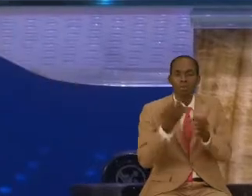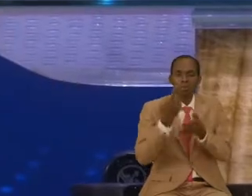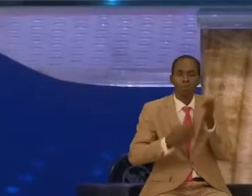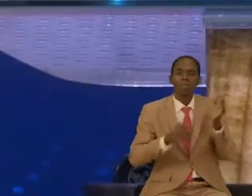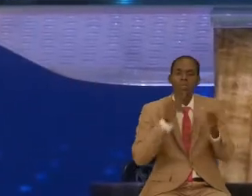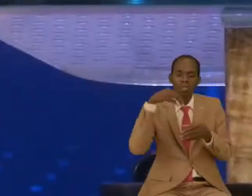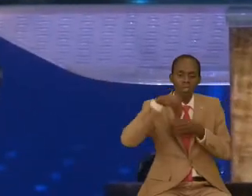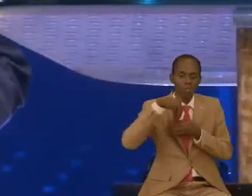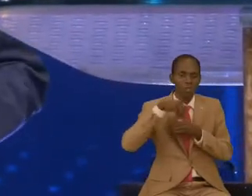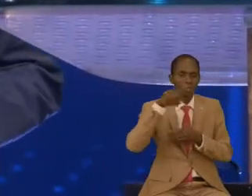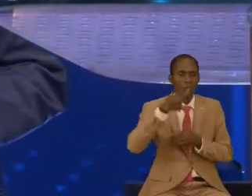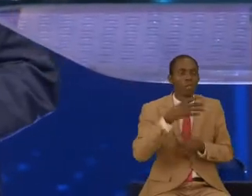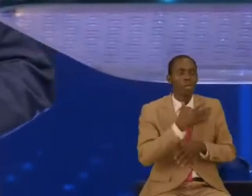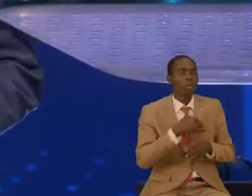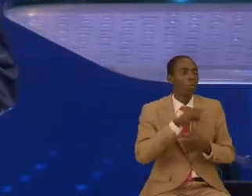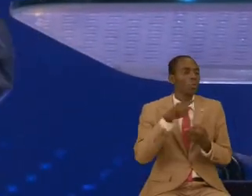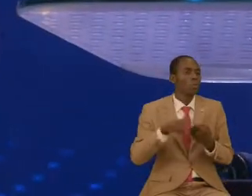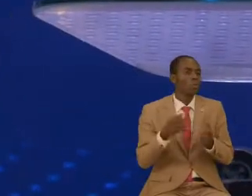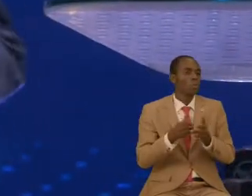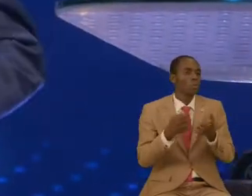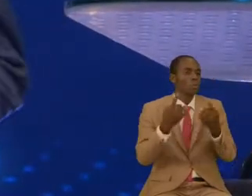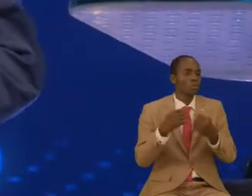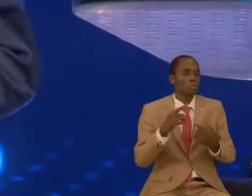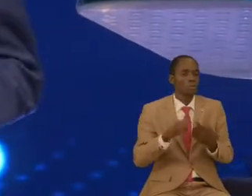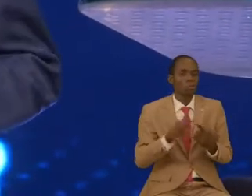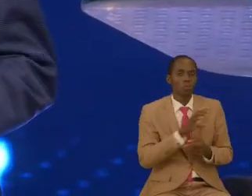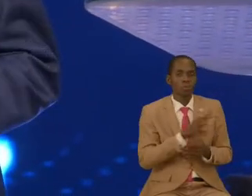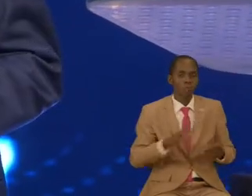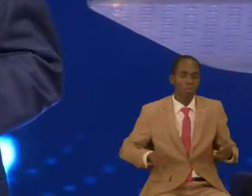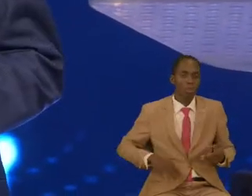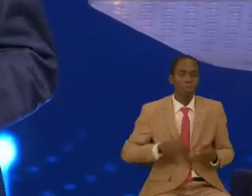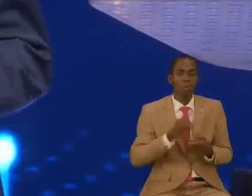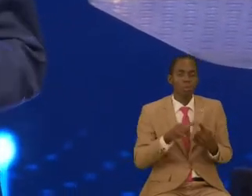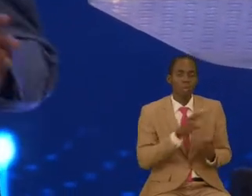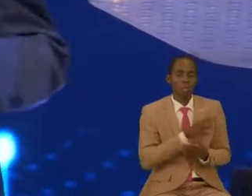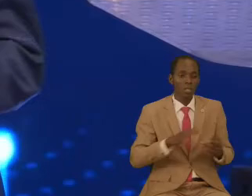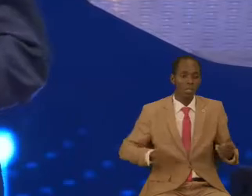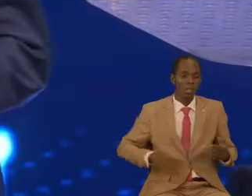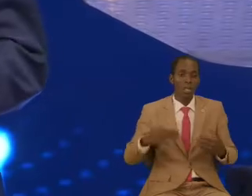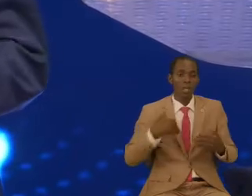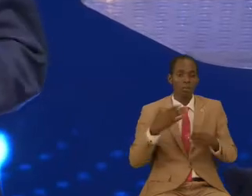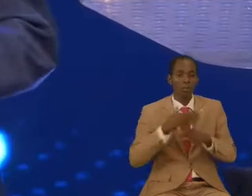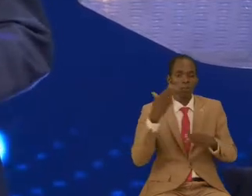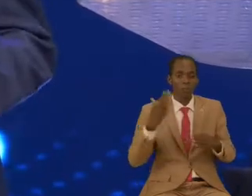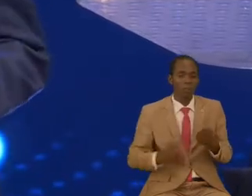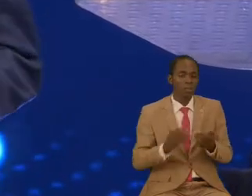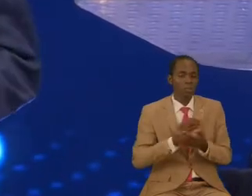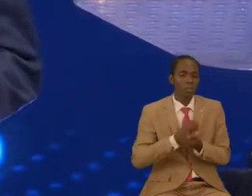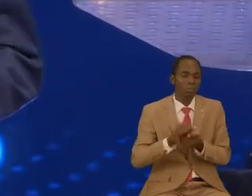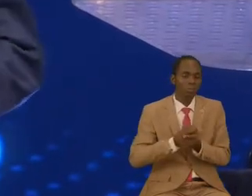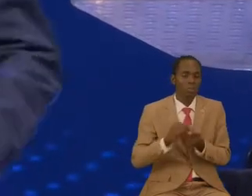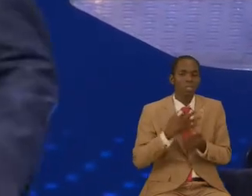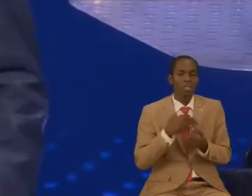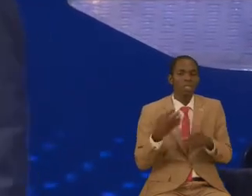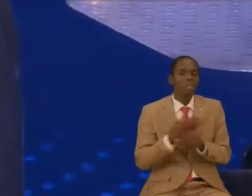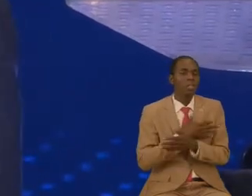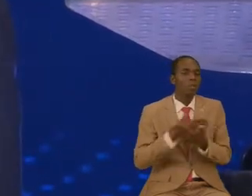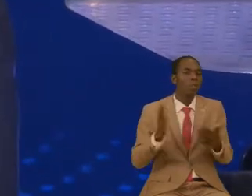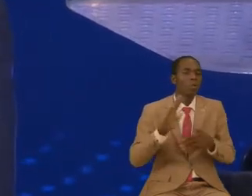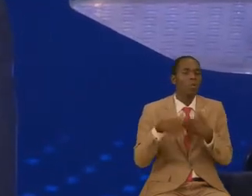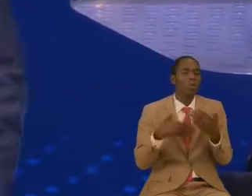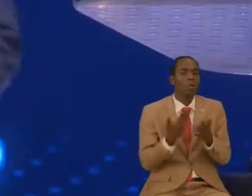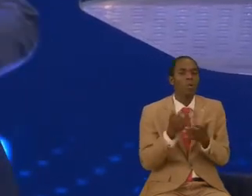And when the cross of Christ has totally cancelled and crucified and taking away all